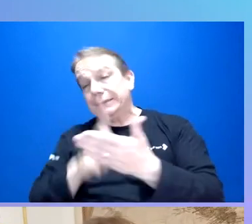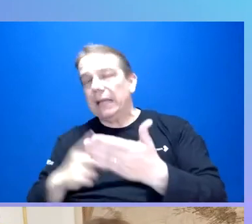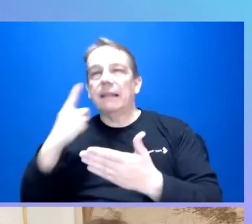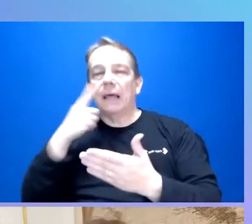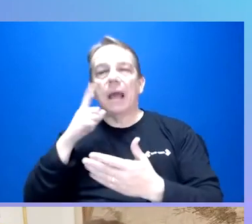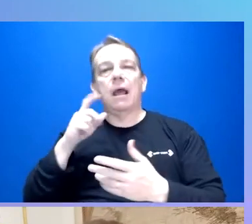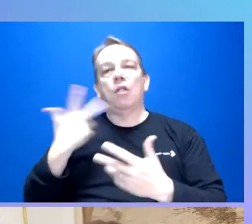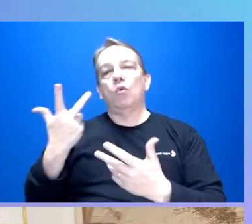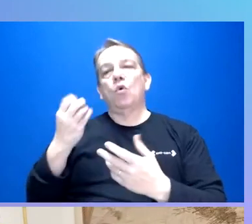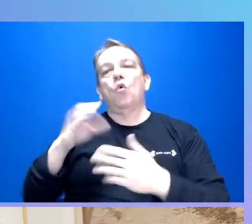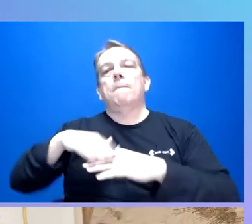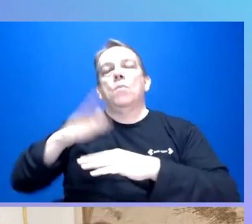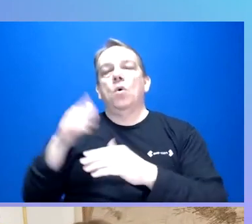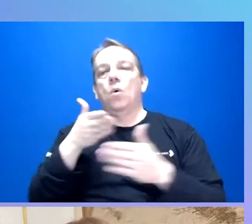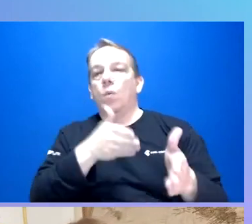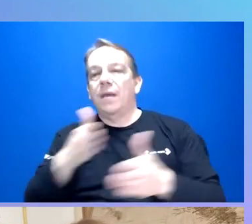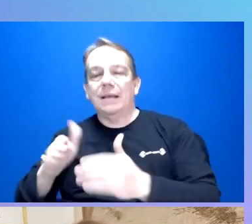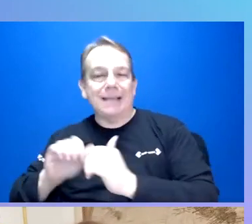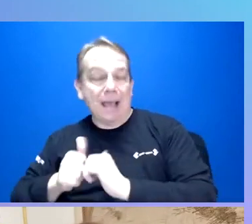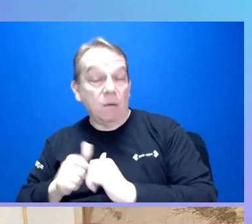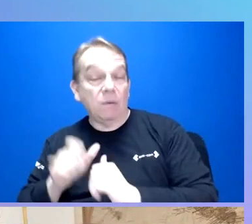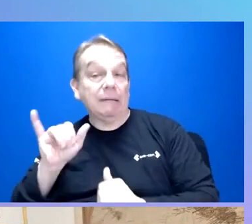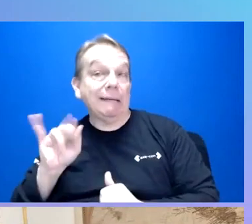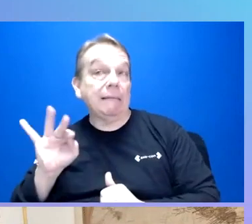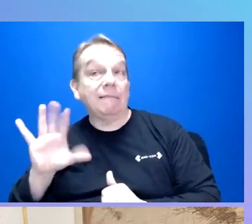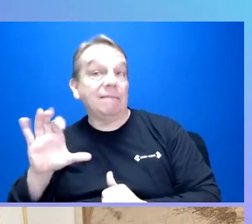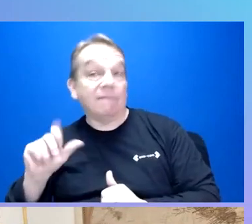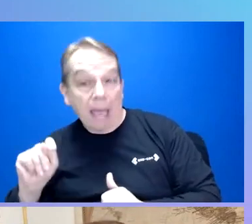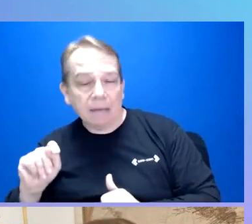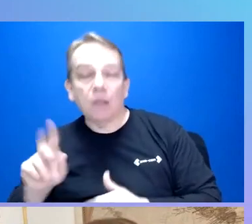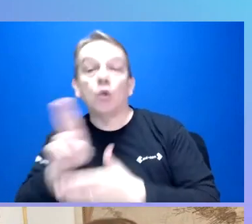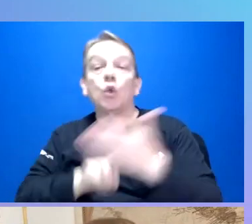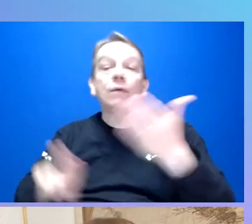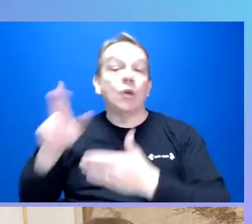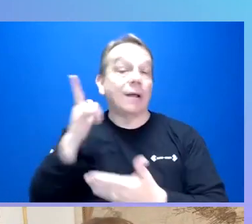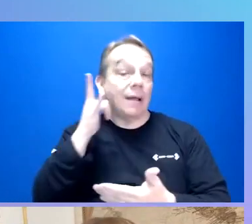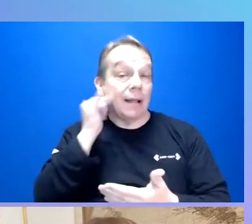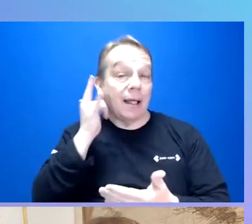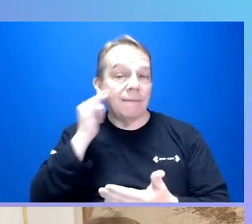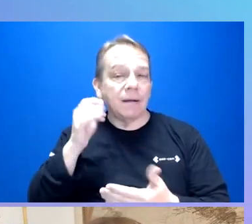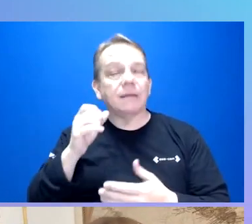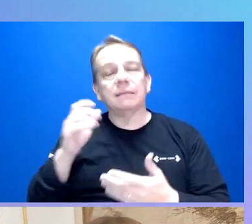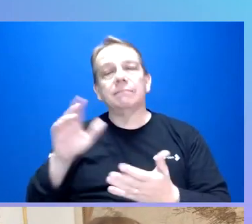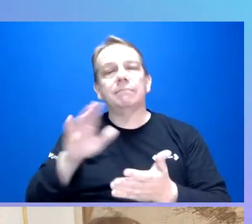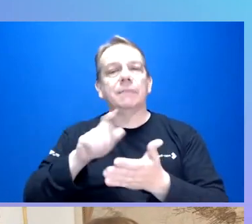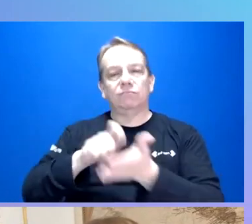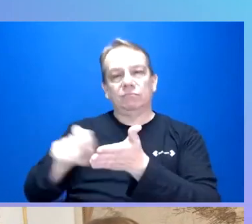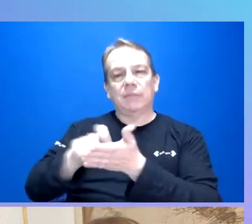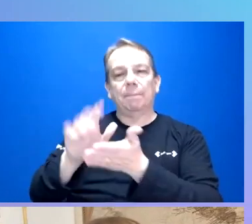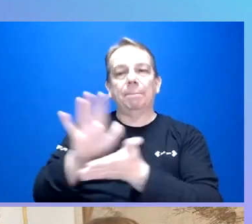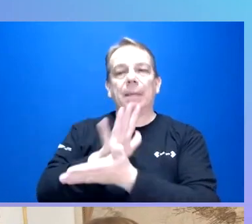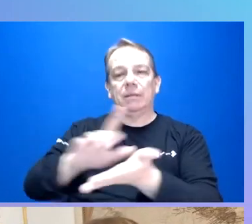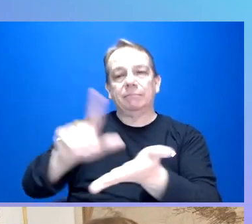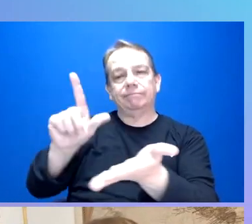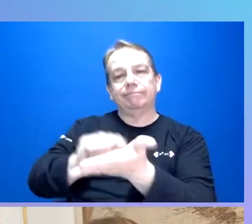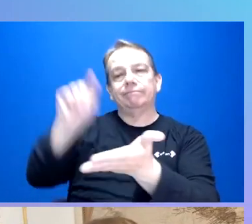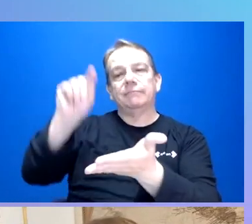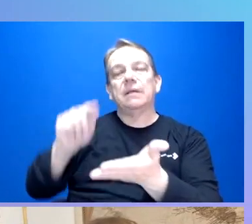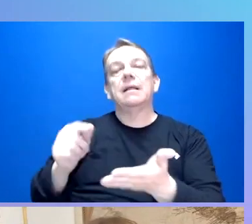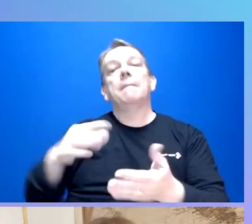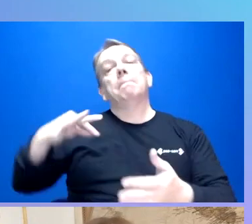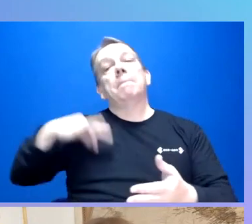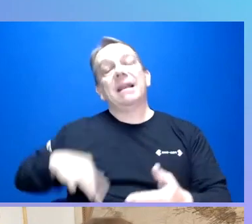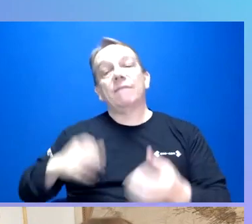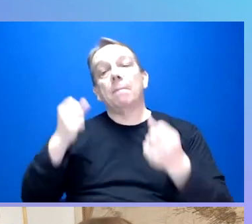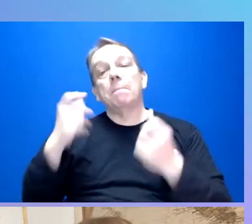experiences. In fact, University of California scholars, they had a paper called The Benefits of Multisensory